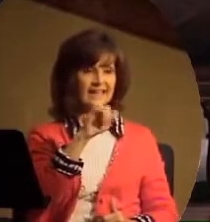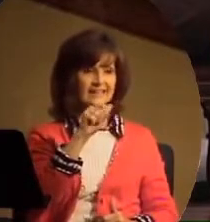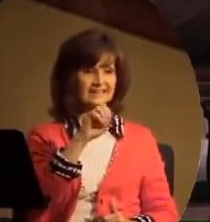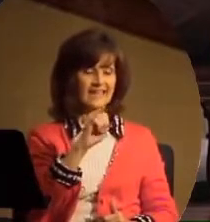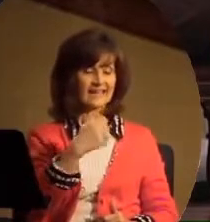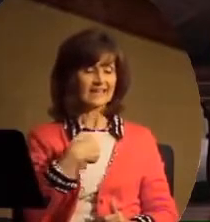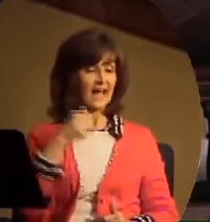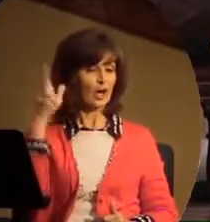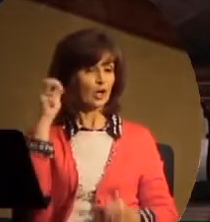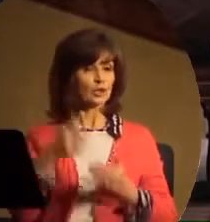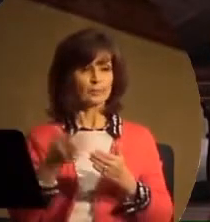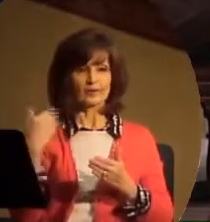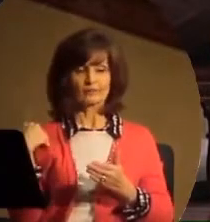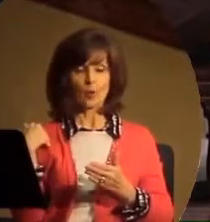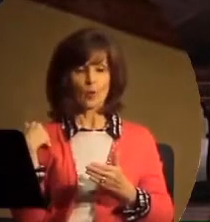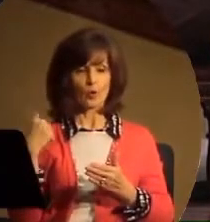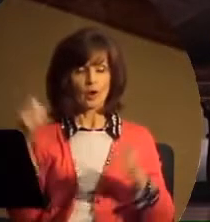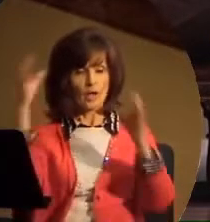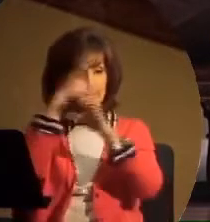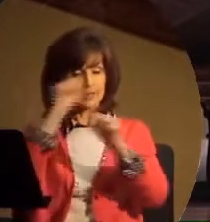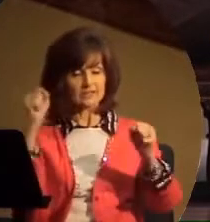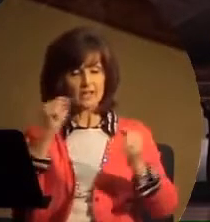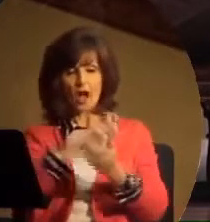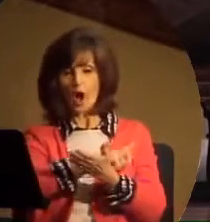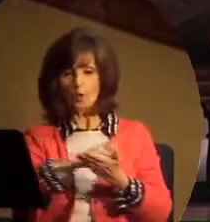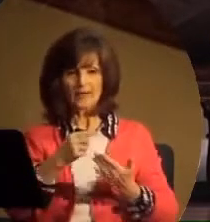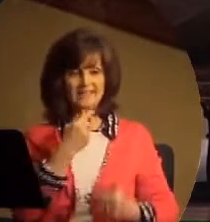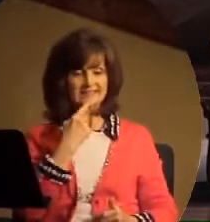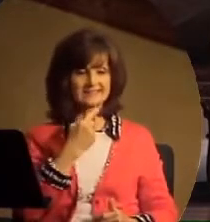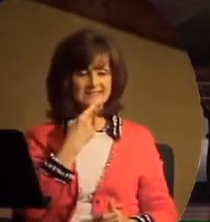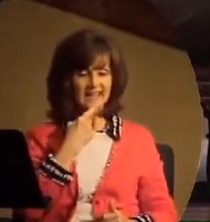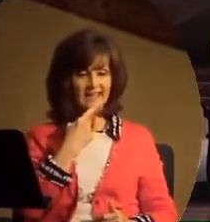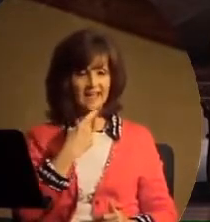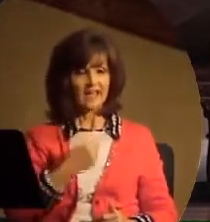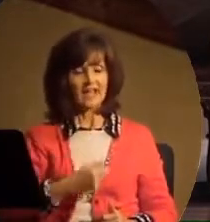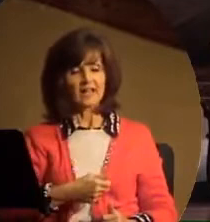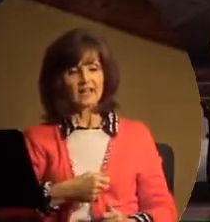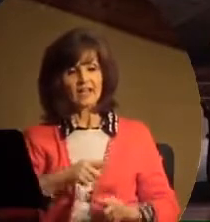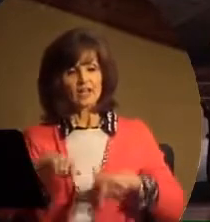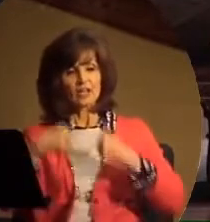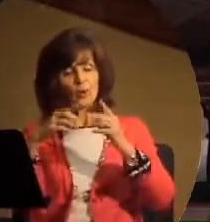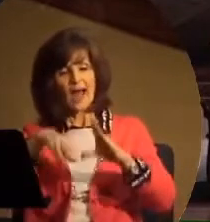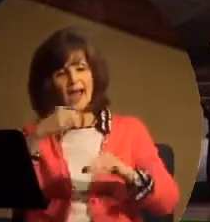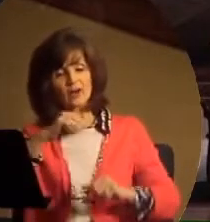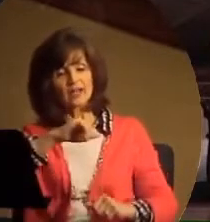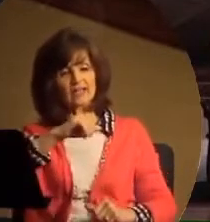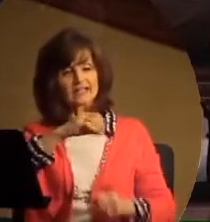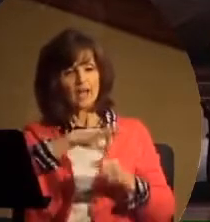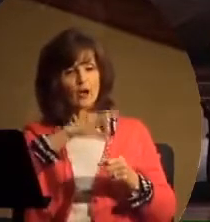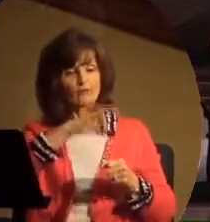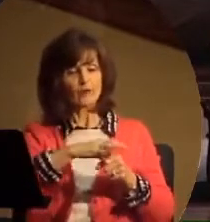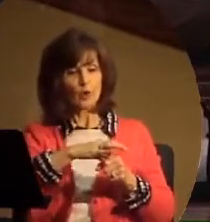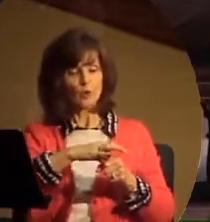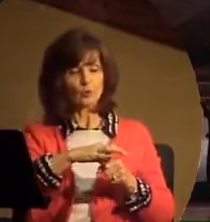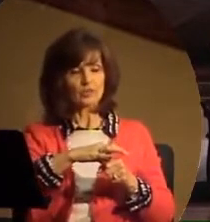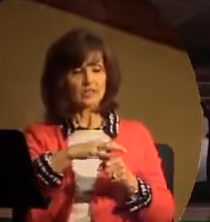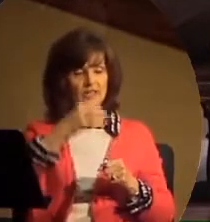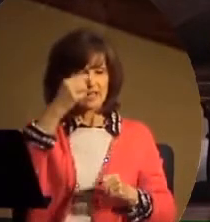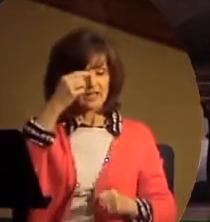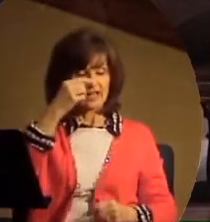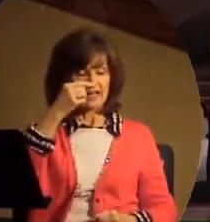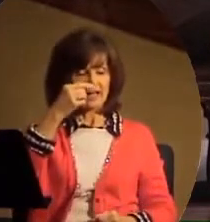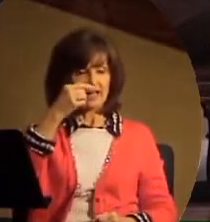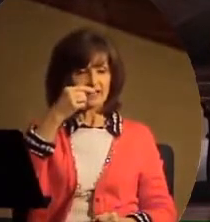I've heard the former president all week long say, "Hey, get out and vote for John Osborne." Now, we can't do that. We're not in Georgia. But he said